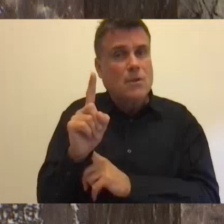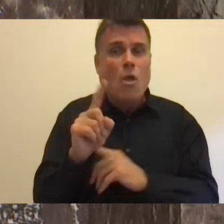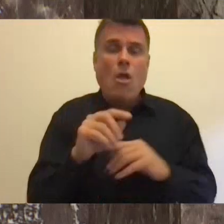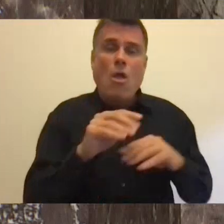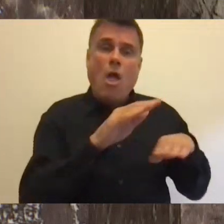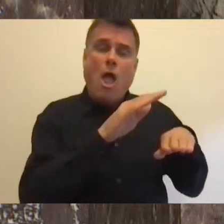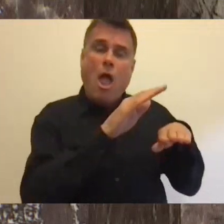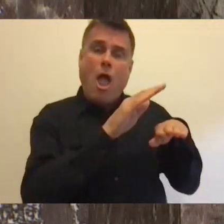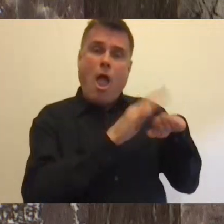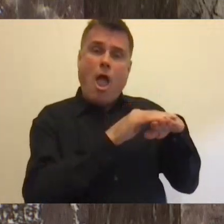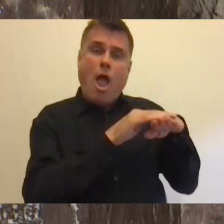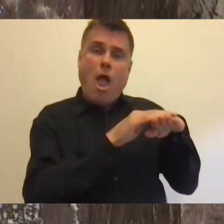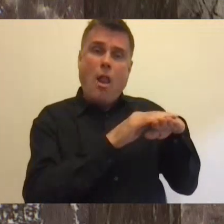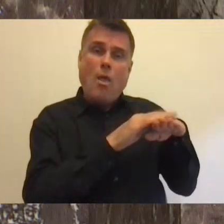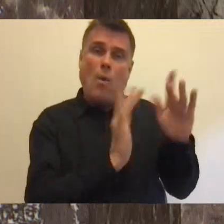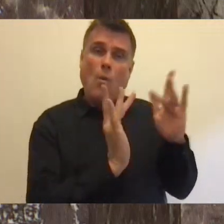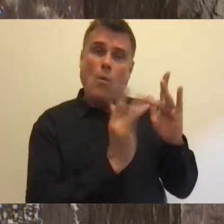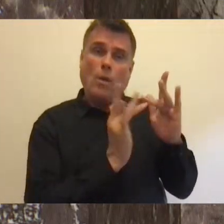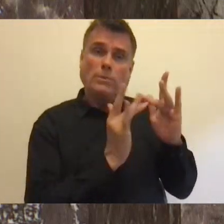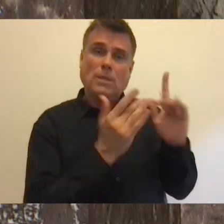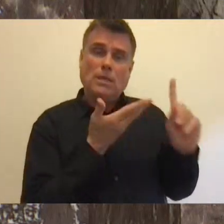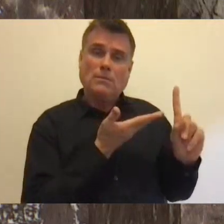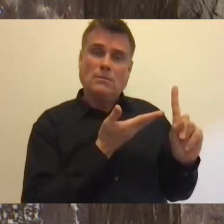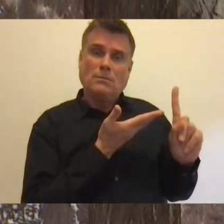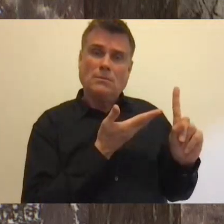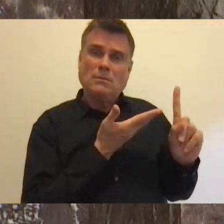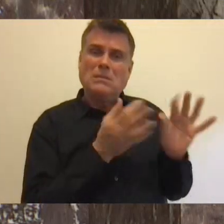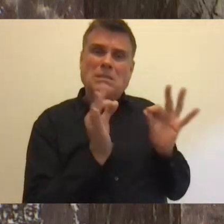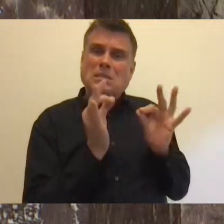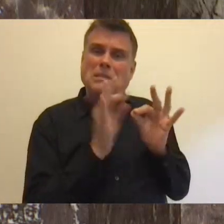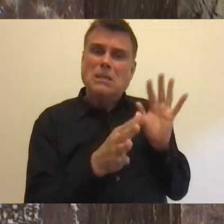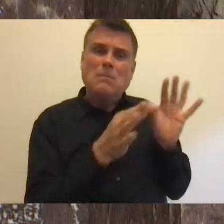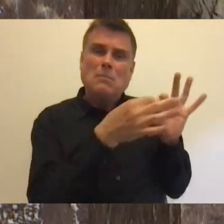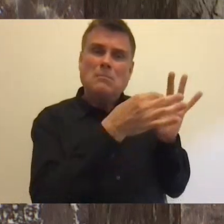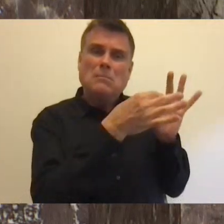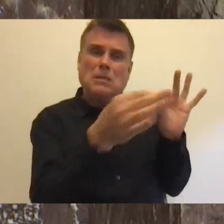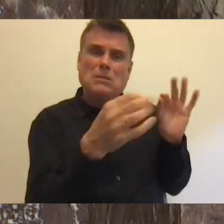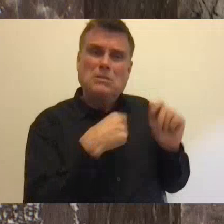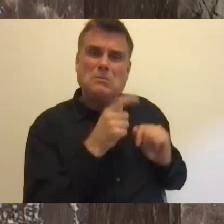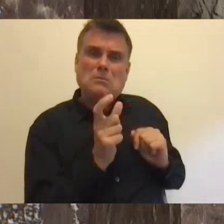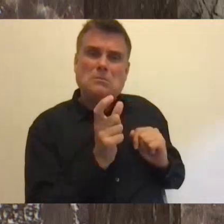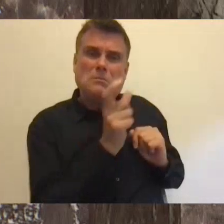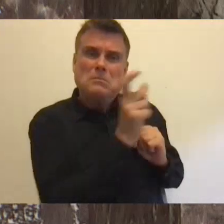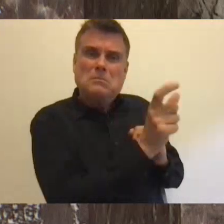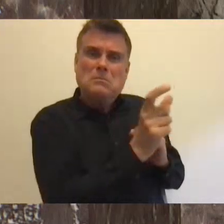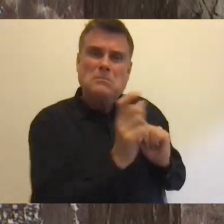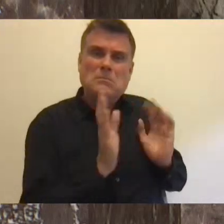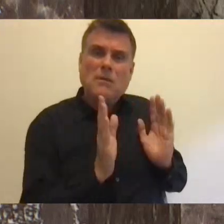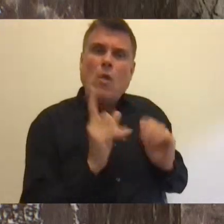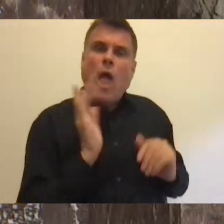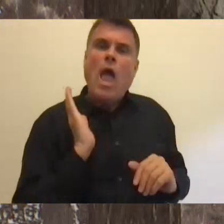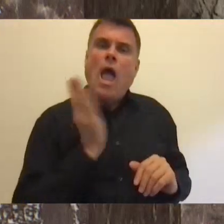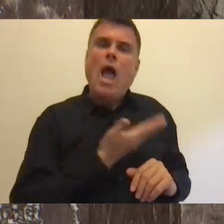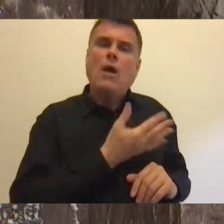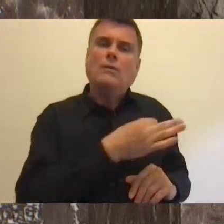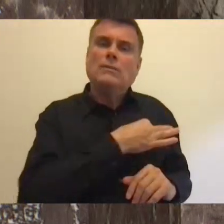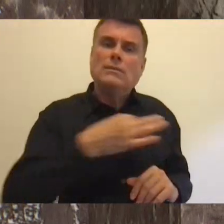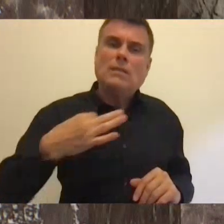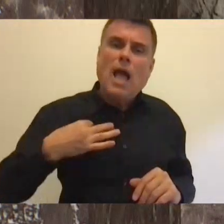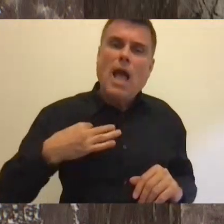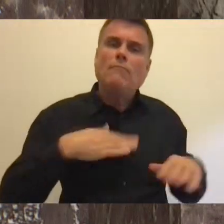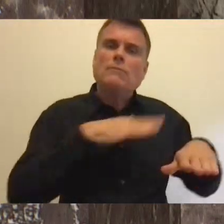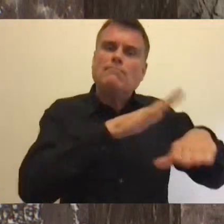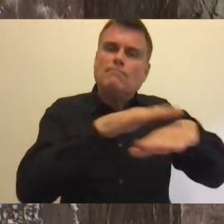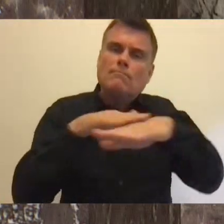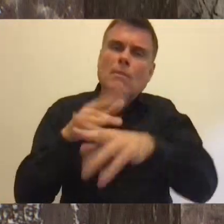to just advise staff on how to use terminology when talking about British Columbians in Indigenous